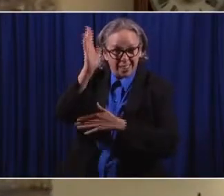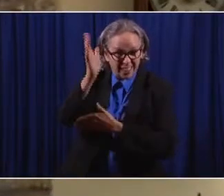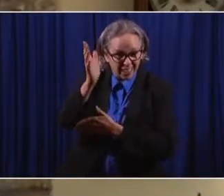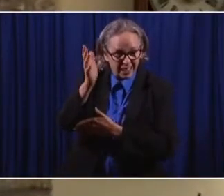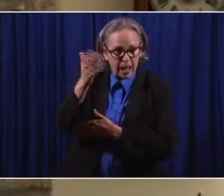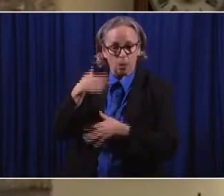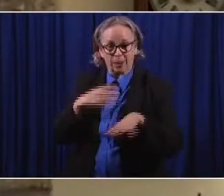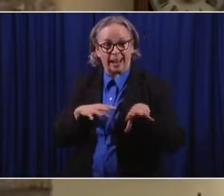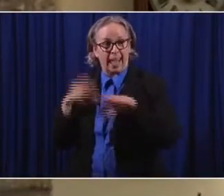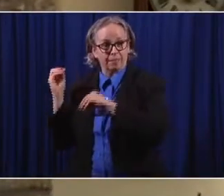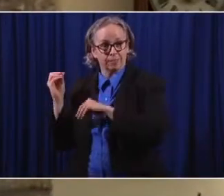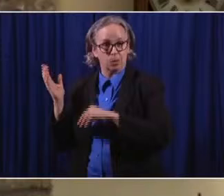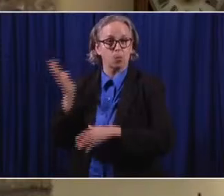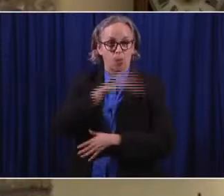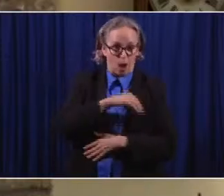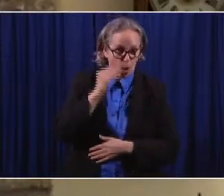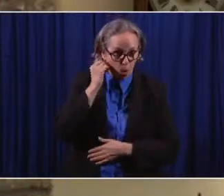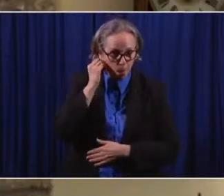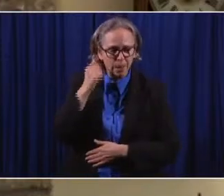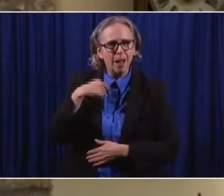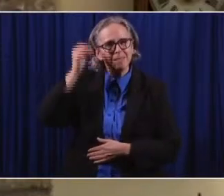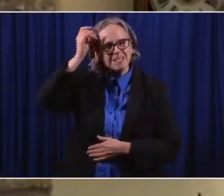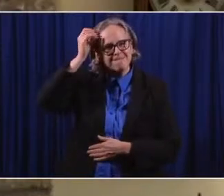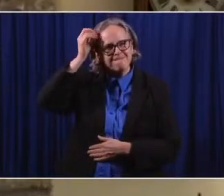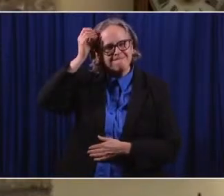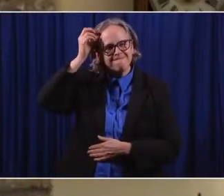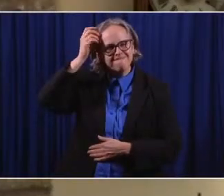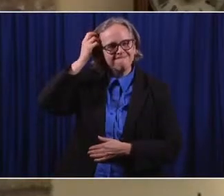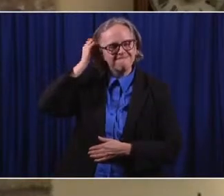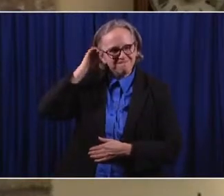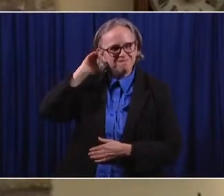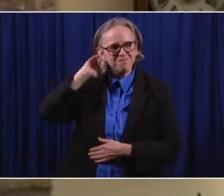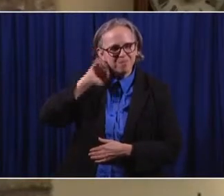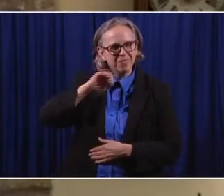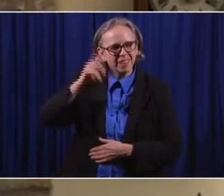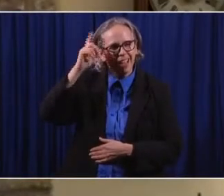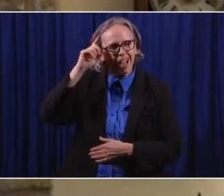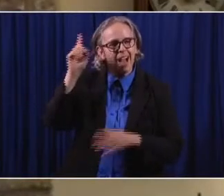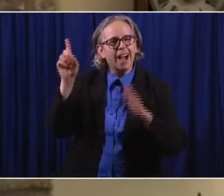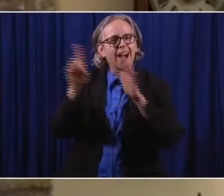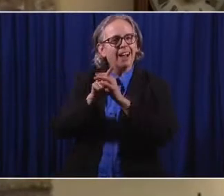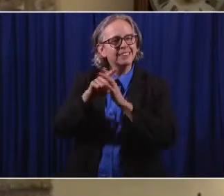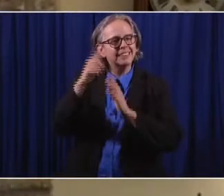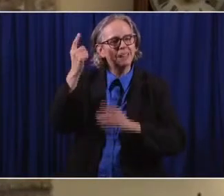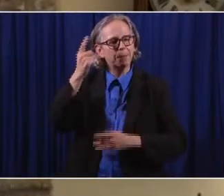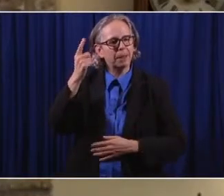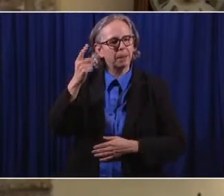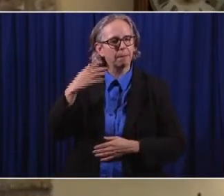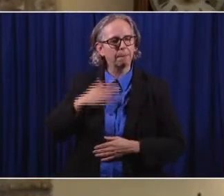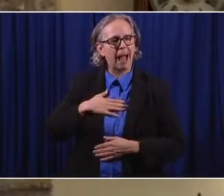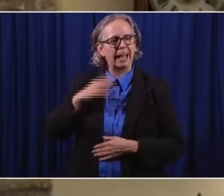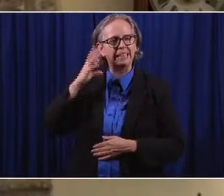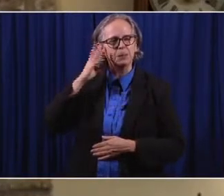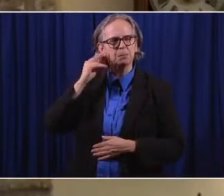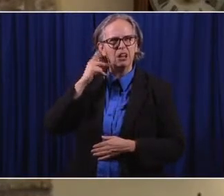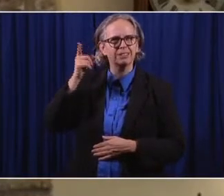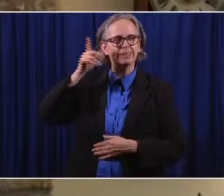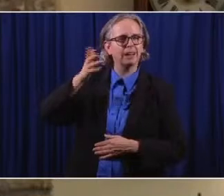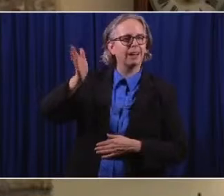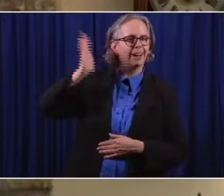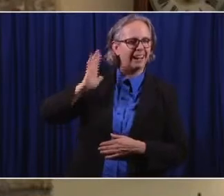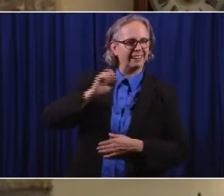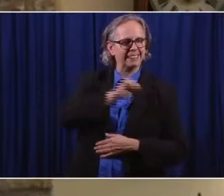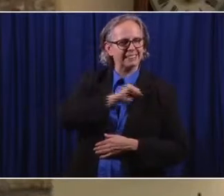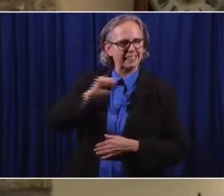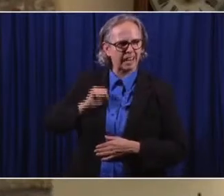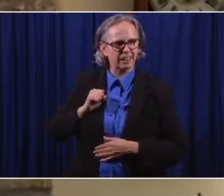reminded of something I observed in the United States Senate with my friend Jim Bunning. Jim Bunning, of course,